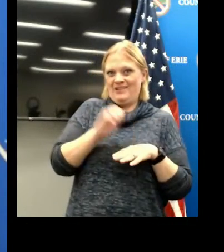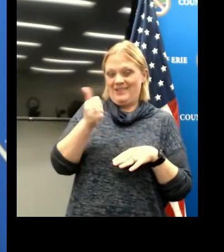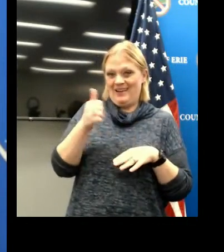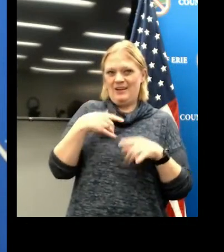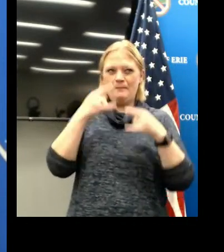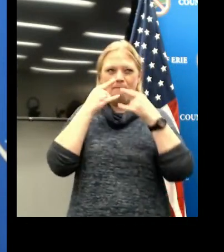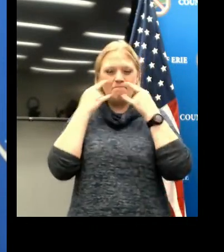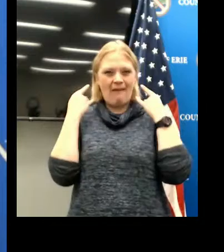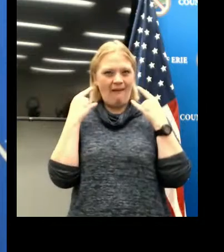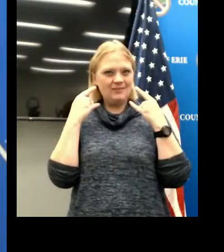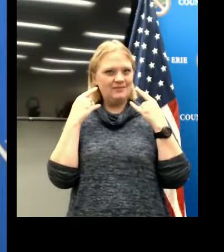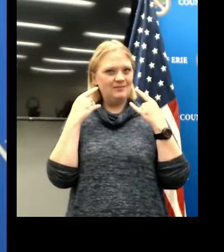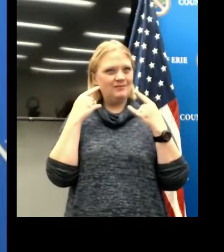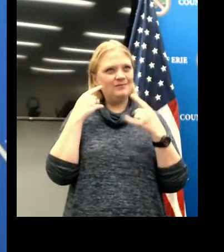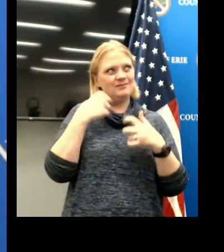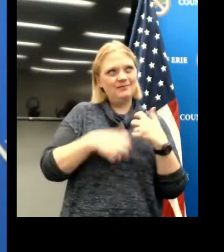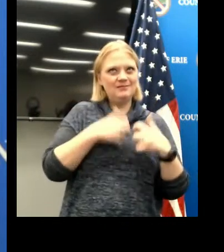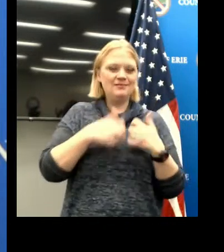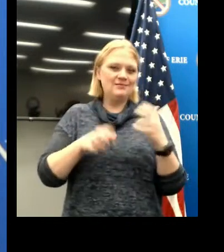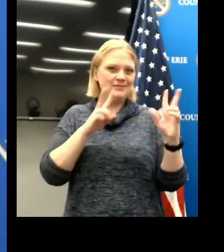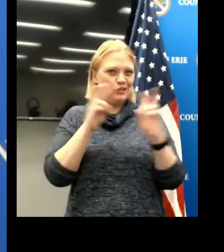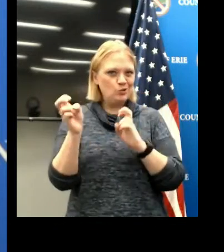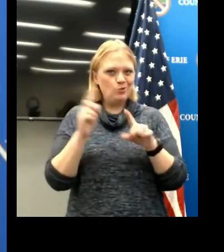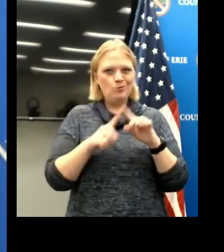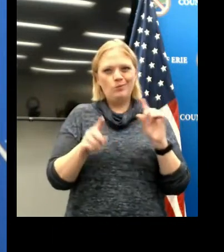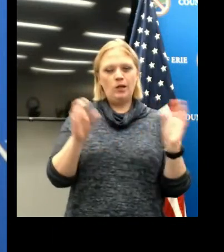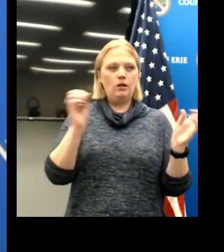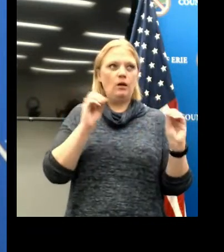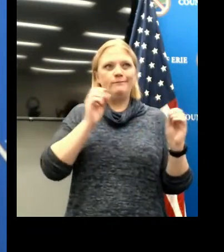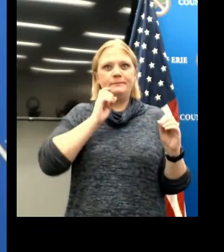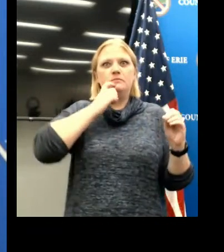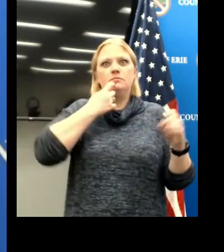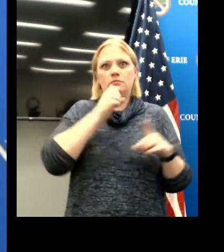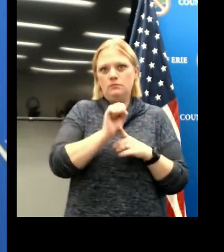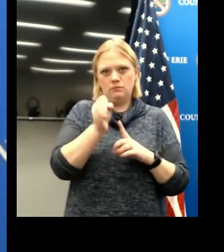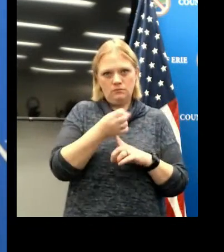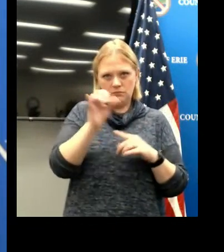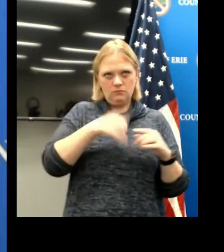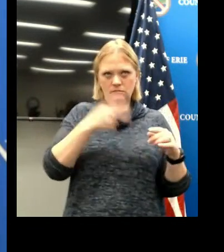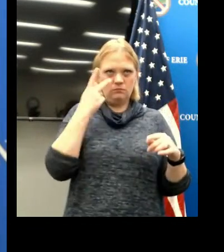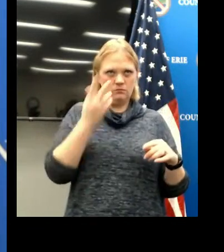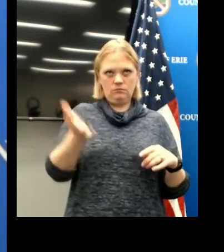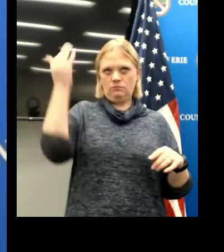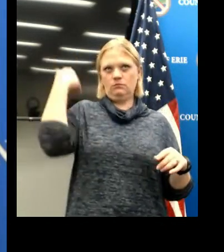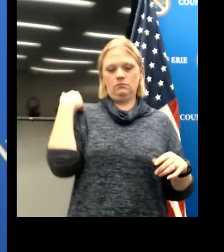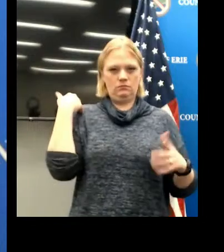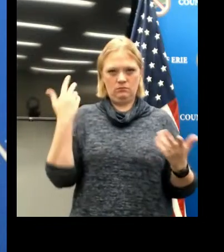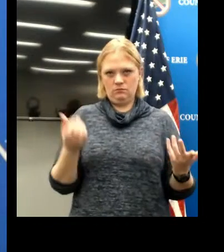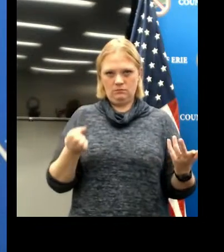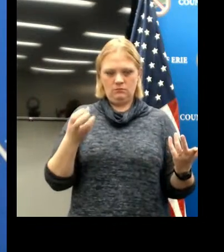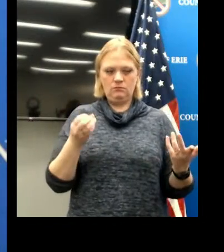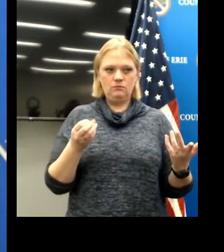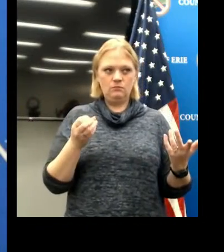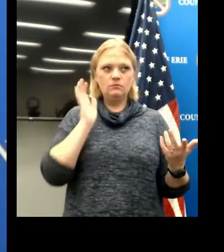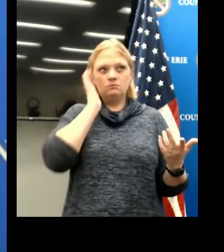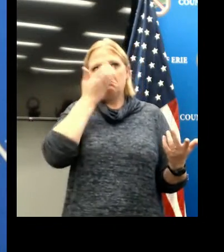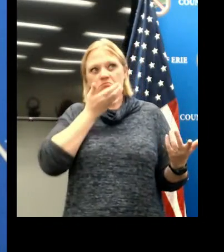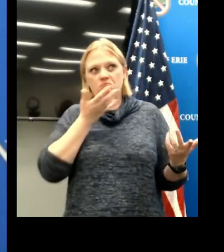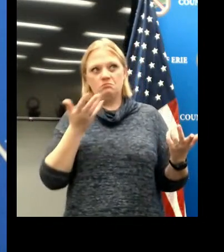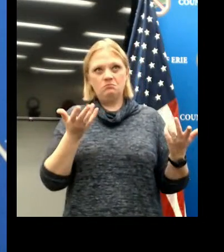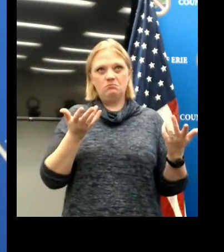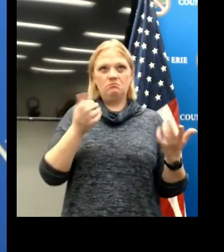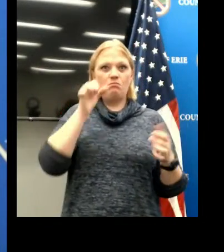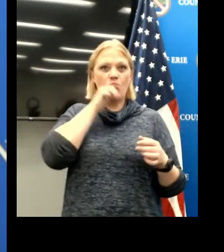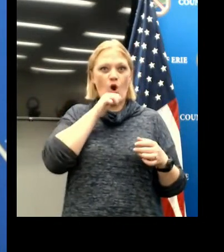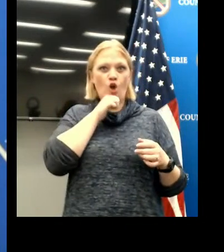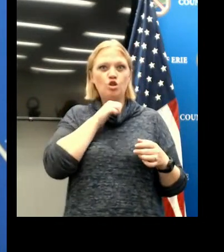wearing issues, but nothing to the extreme situation like we saw in the past. So it does appear that